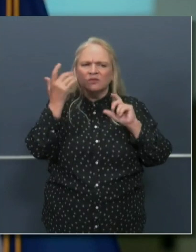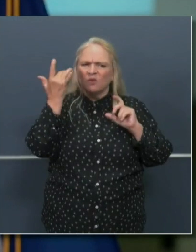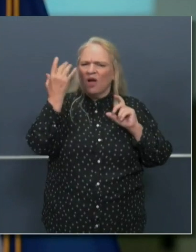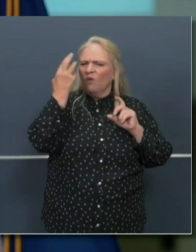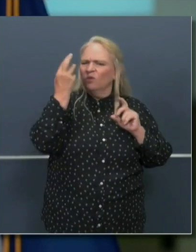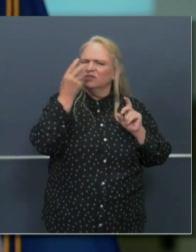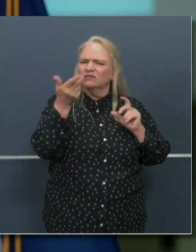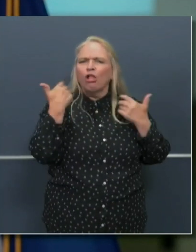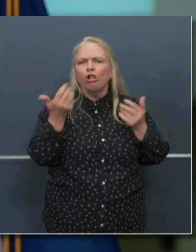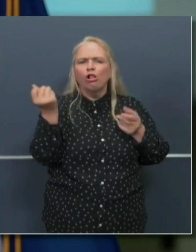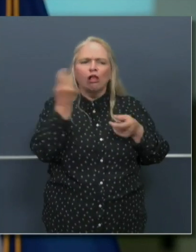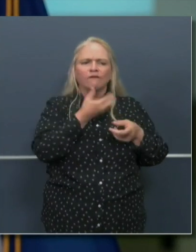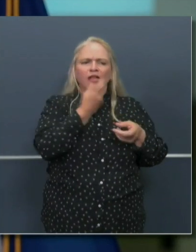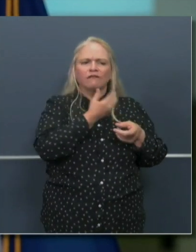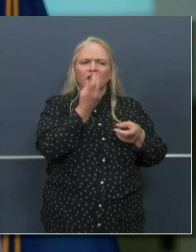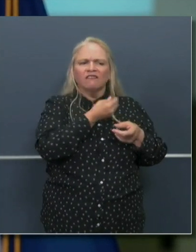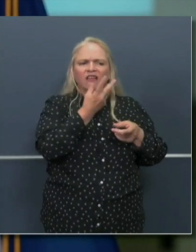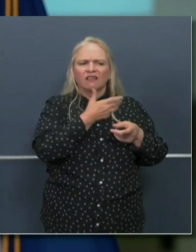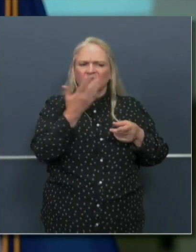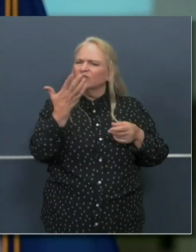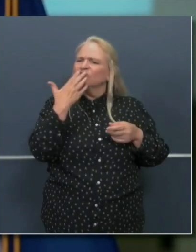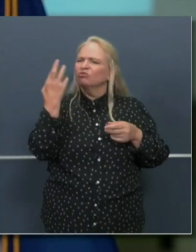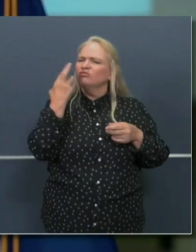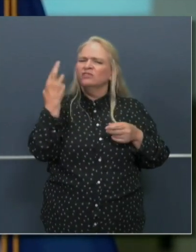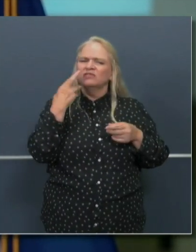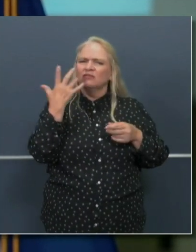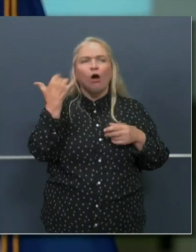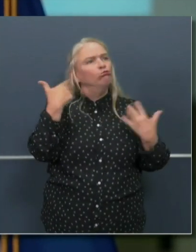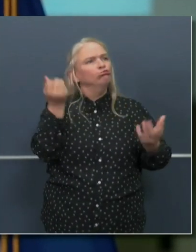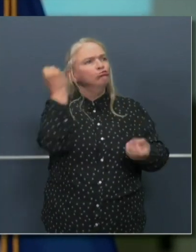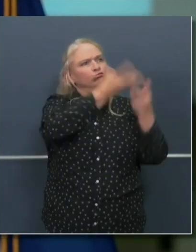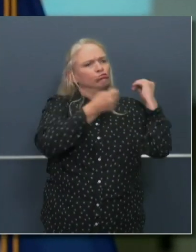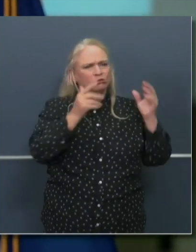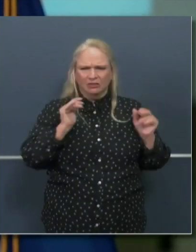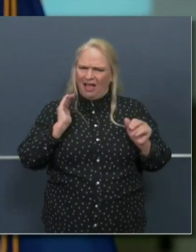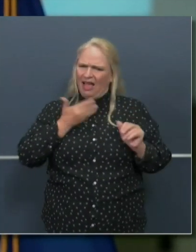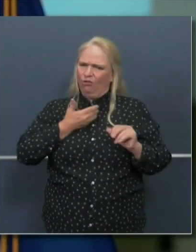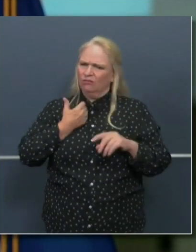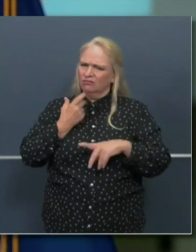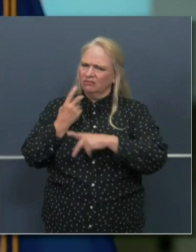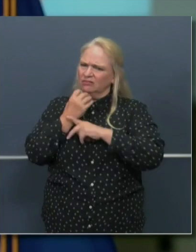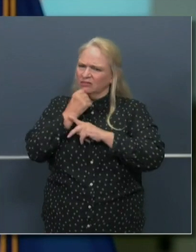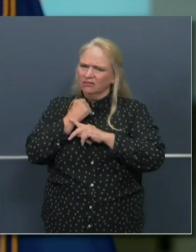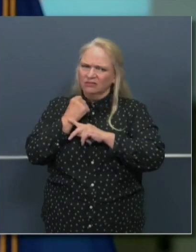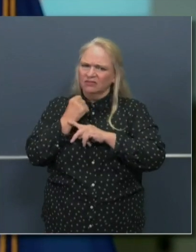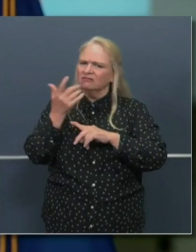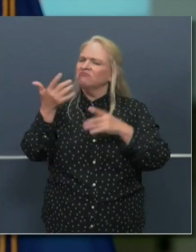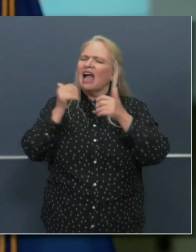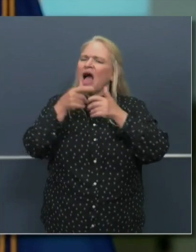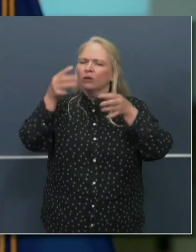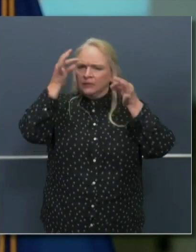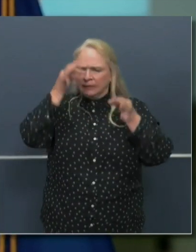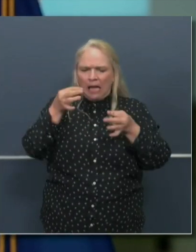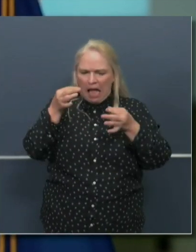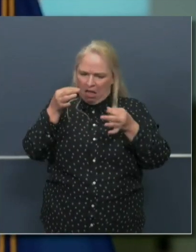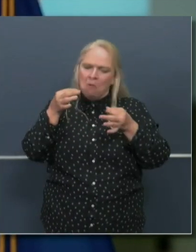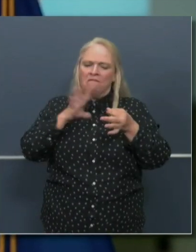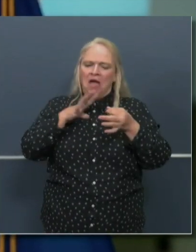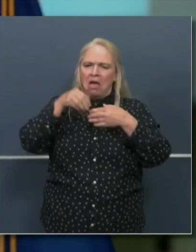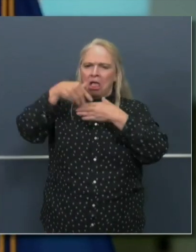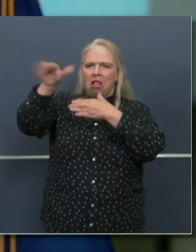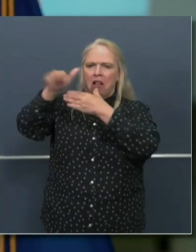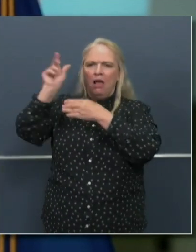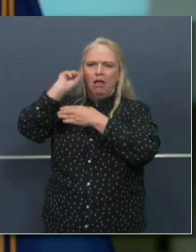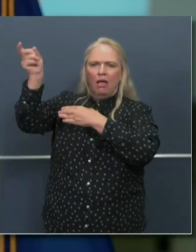that we have as a state that led you to the decision to send more to other states? Well, hundreds, you saw on that